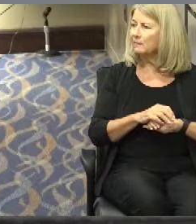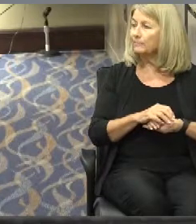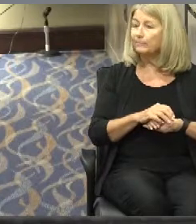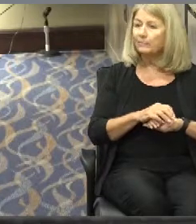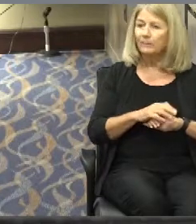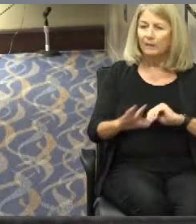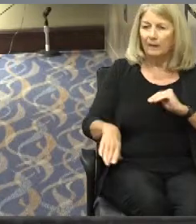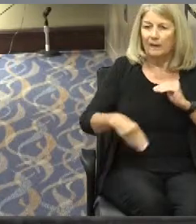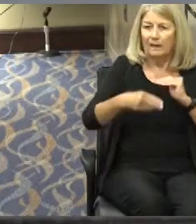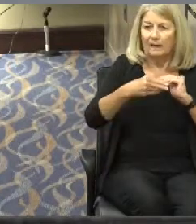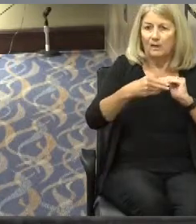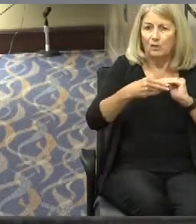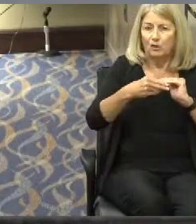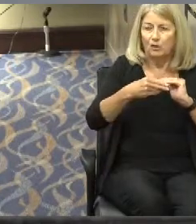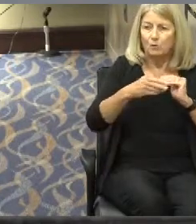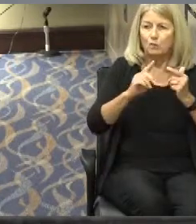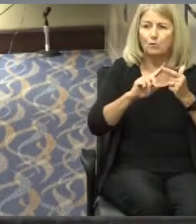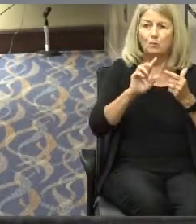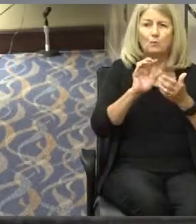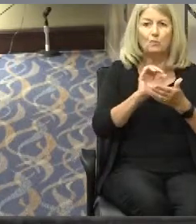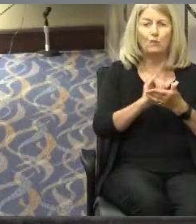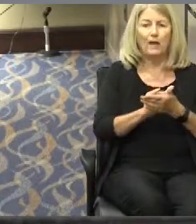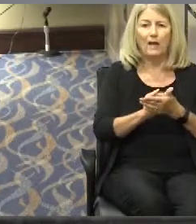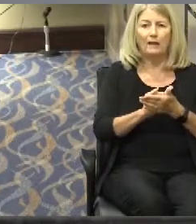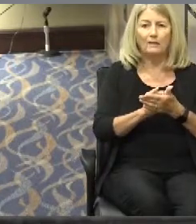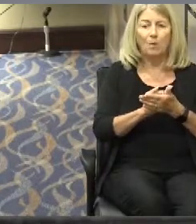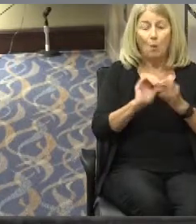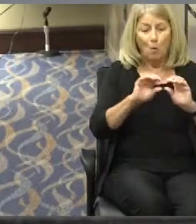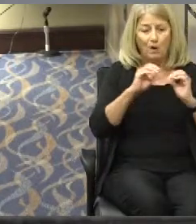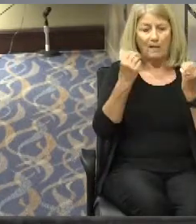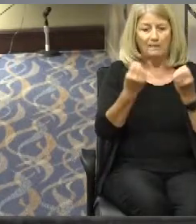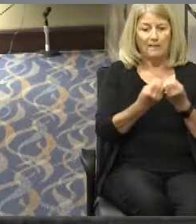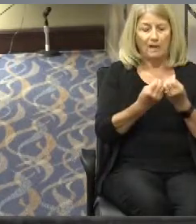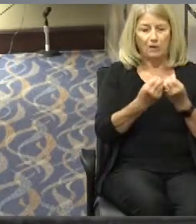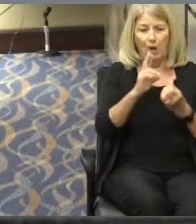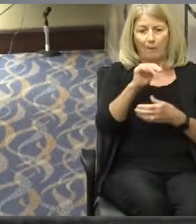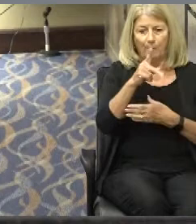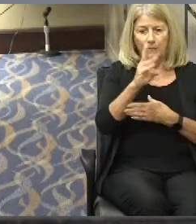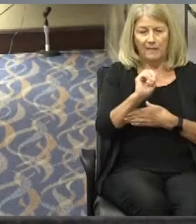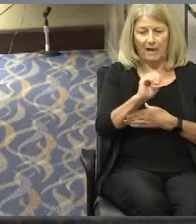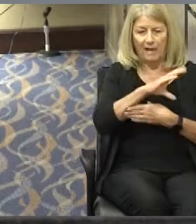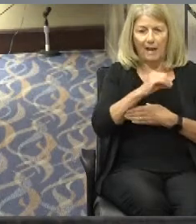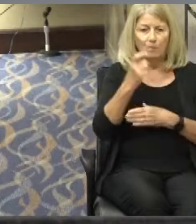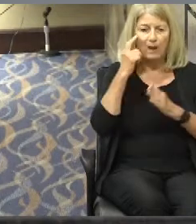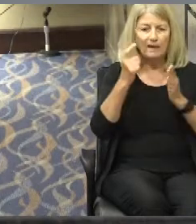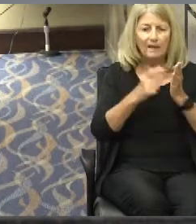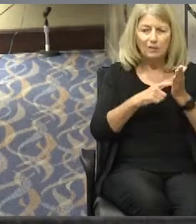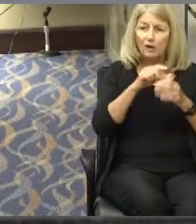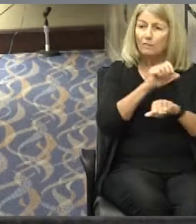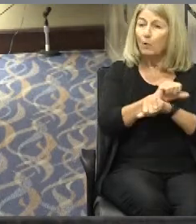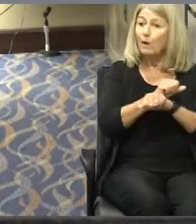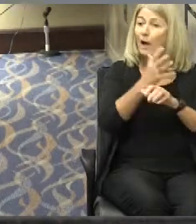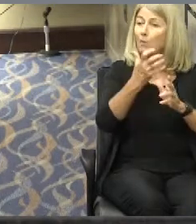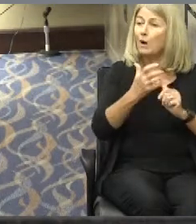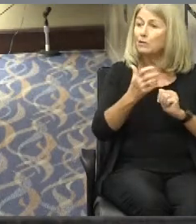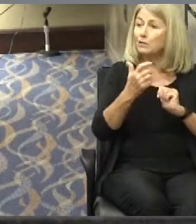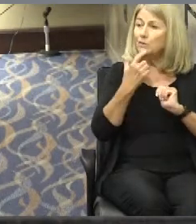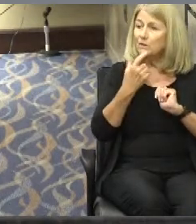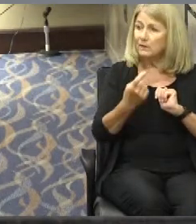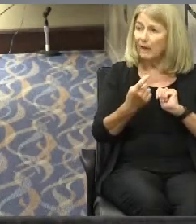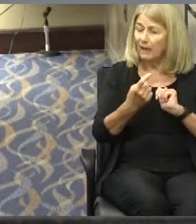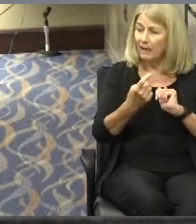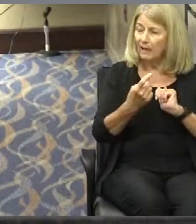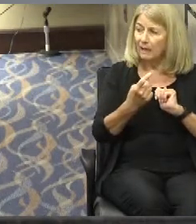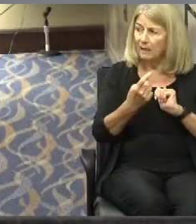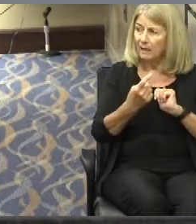Additionally, today I have two organizational updates or recognition of employees I wanted to highlight. We've made